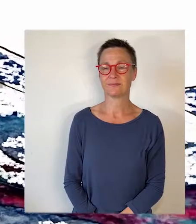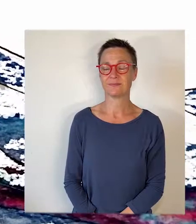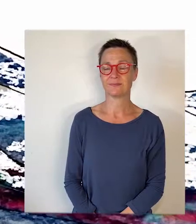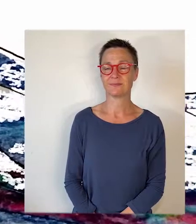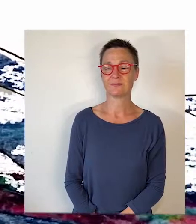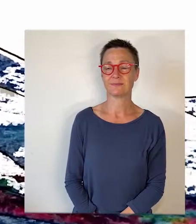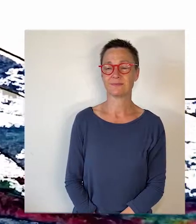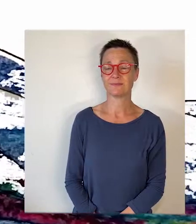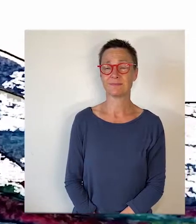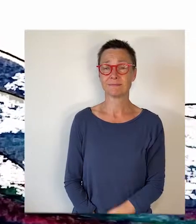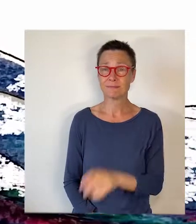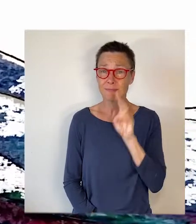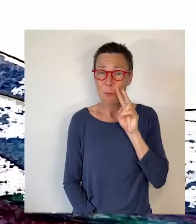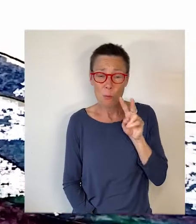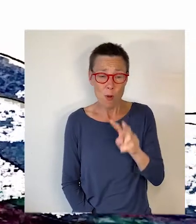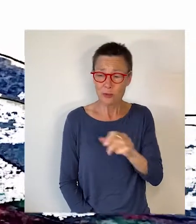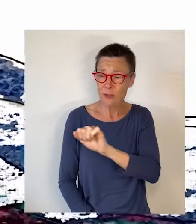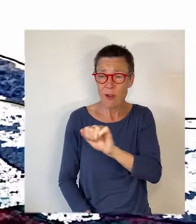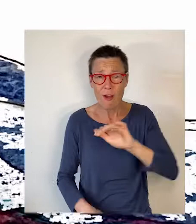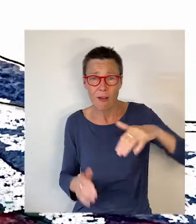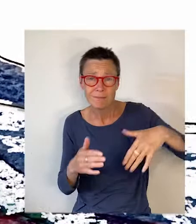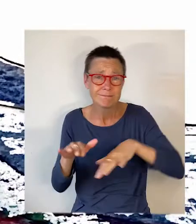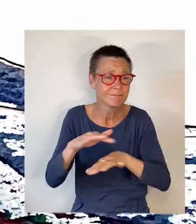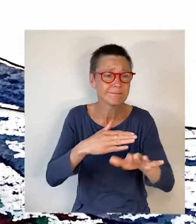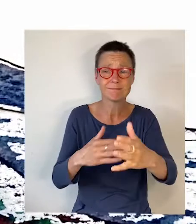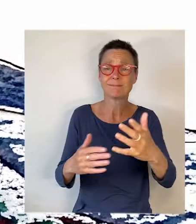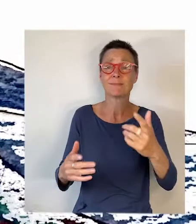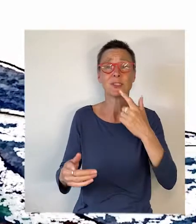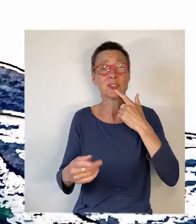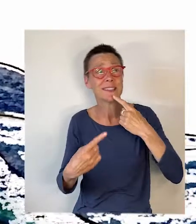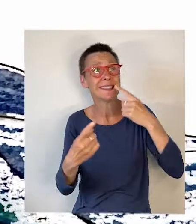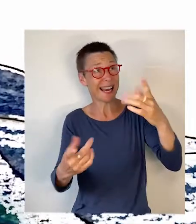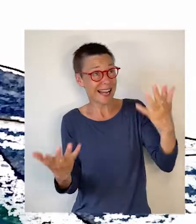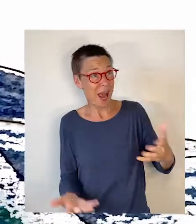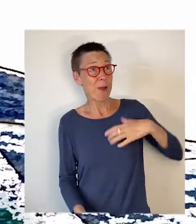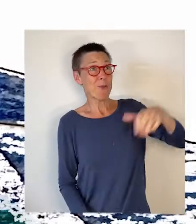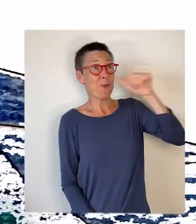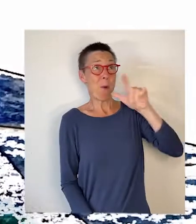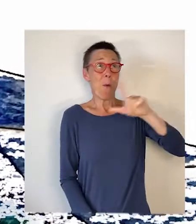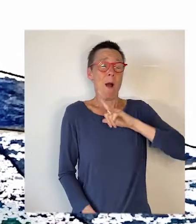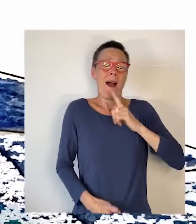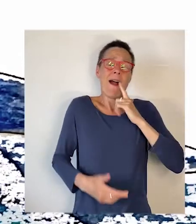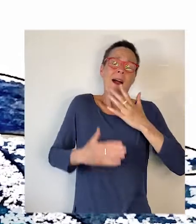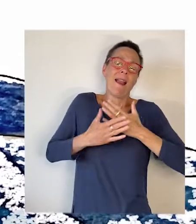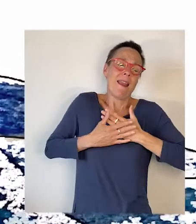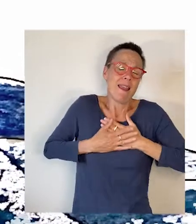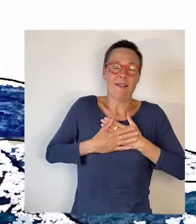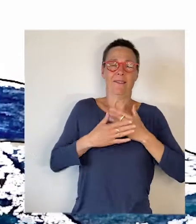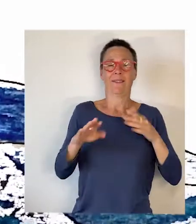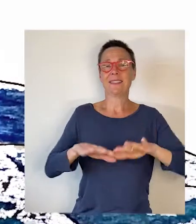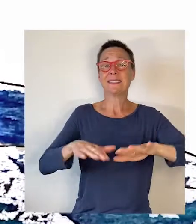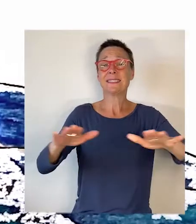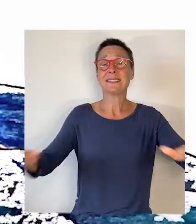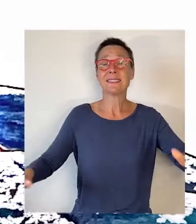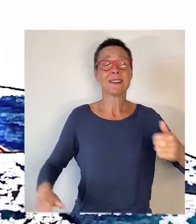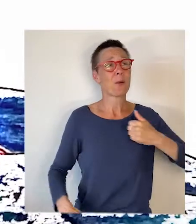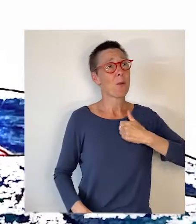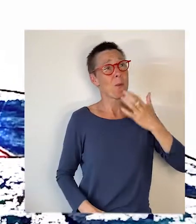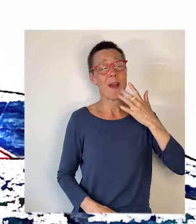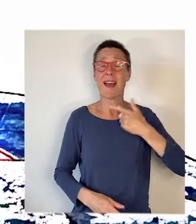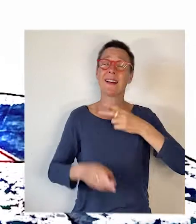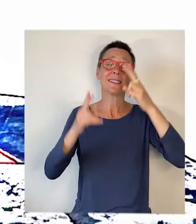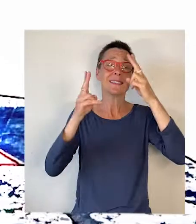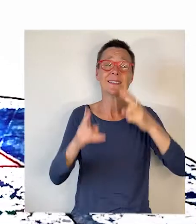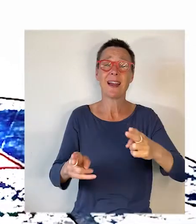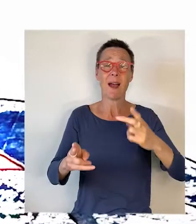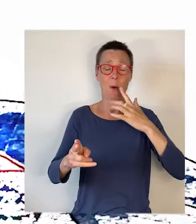And as she dived, she called back to me, now you know why I live for the sea. And when